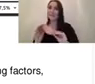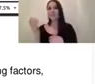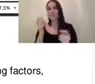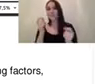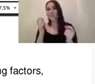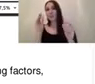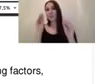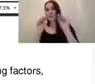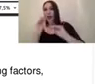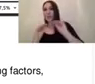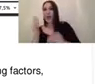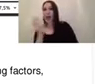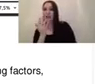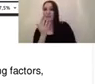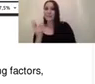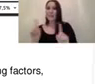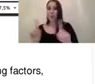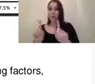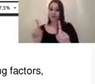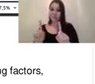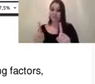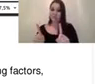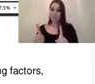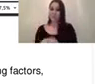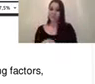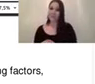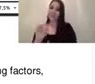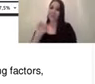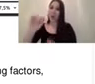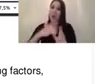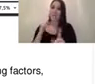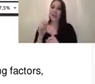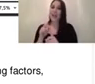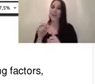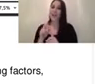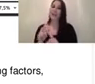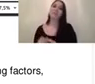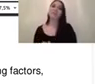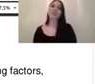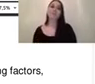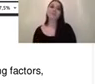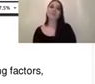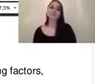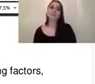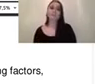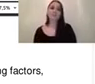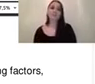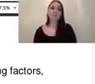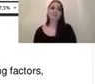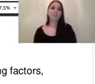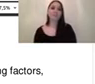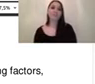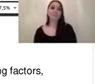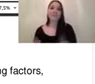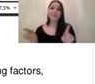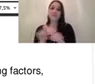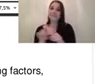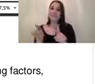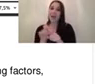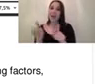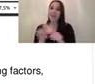minimum sensor resolution might be for your application. Okay, the same thing for the sensor size.